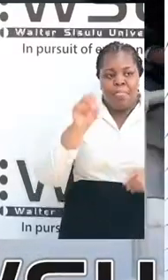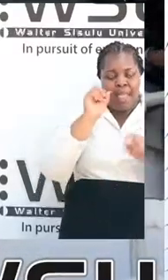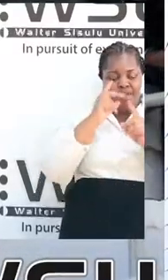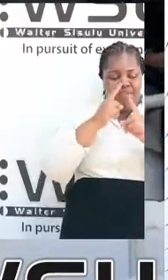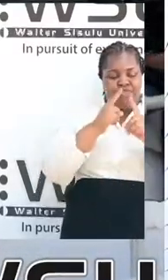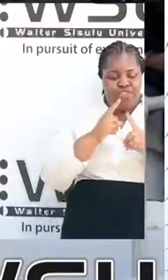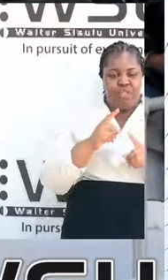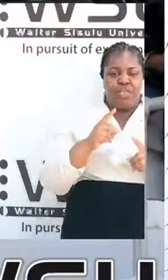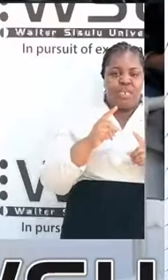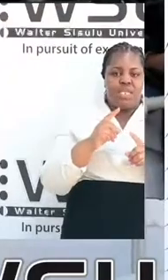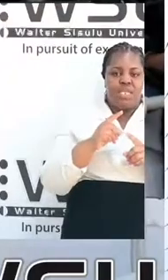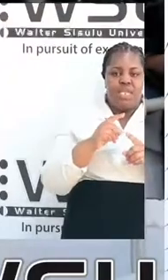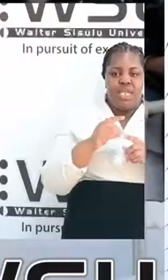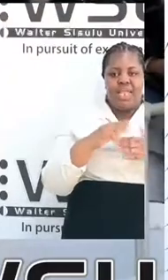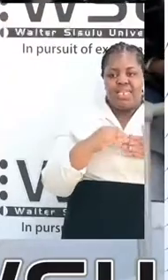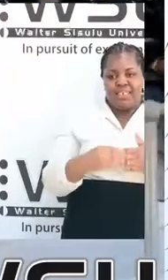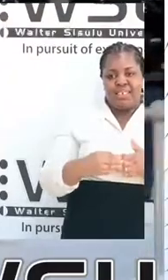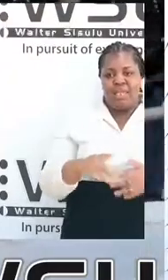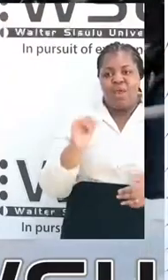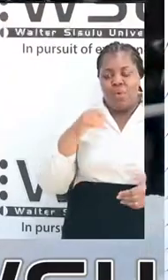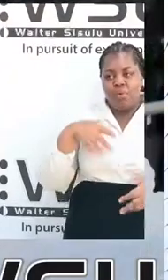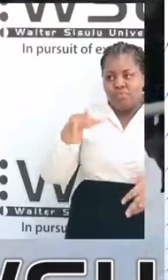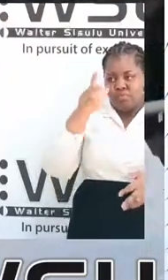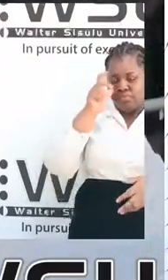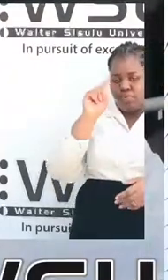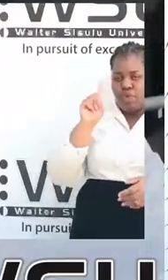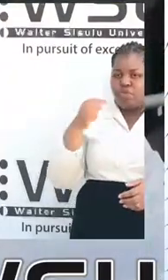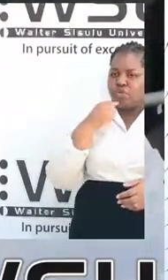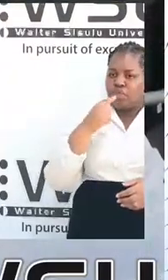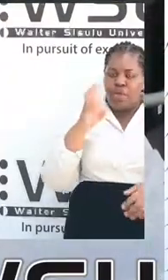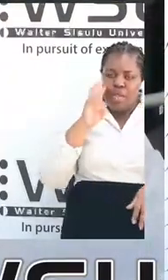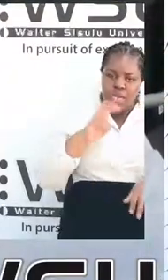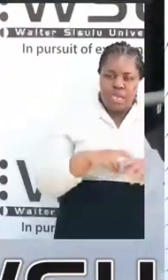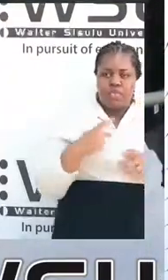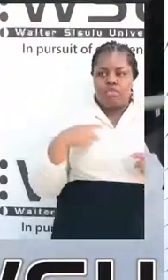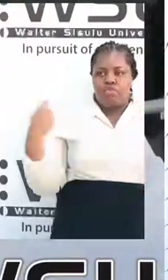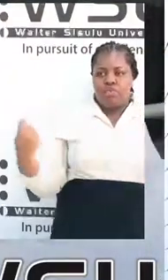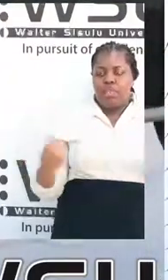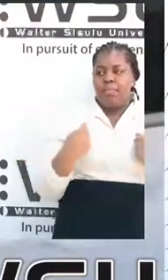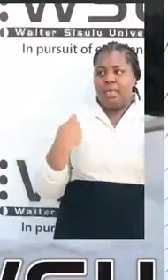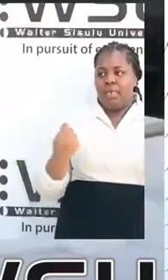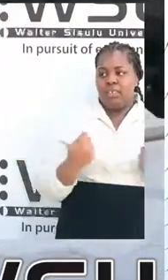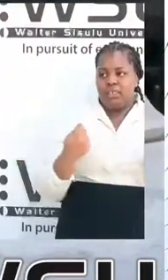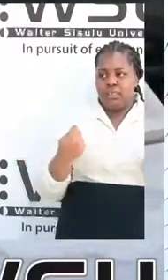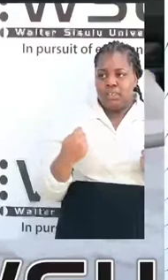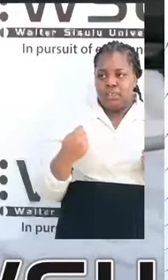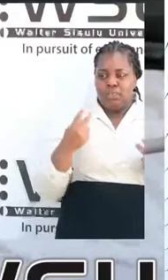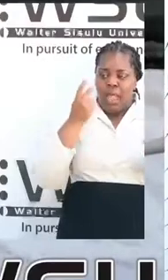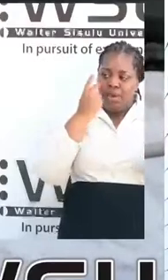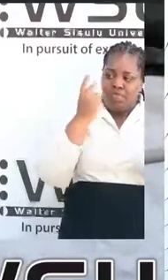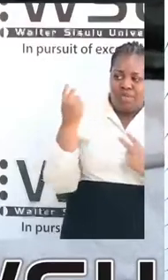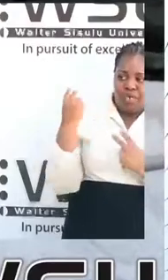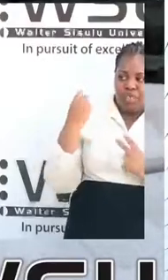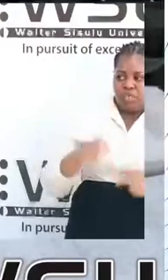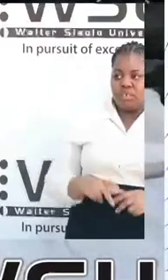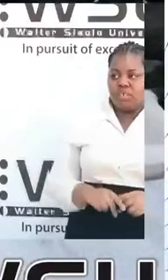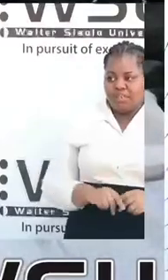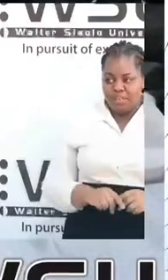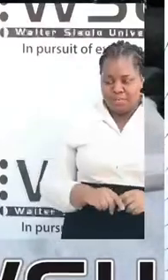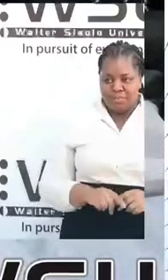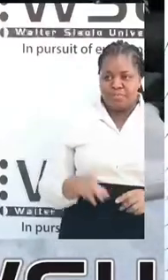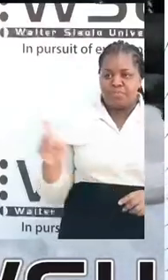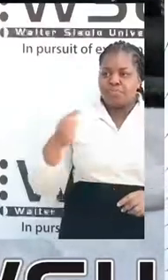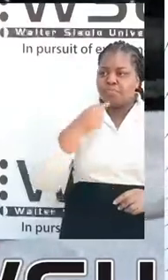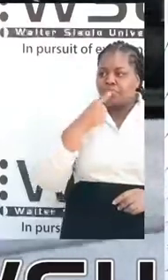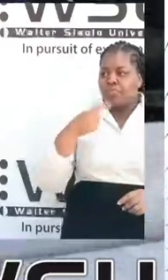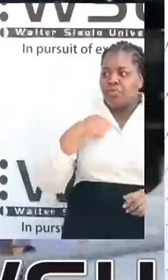visionary leader. We heard what you said, that we need to celebrate and reflect. You